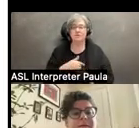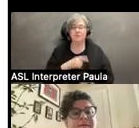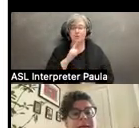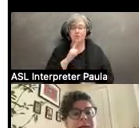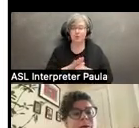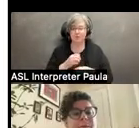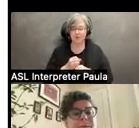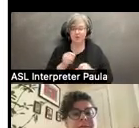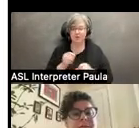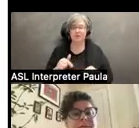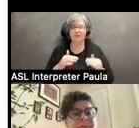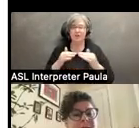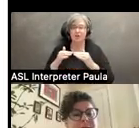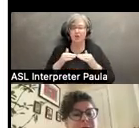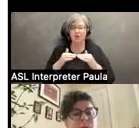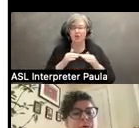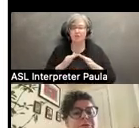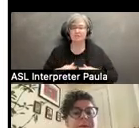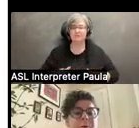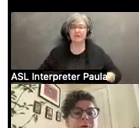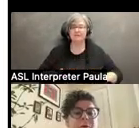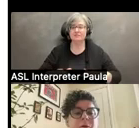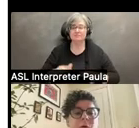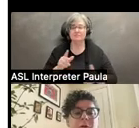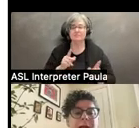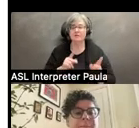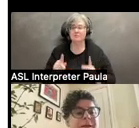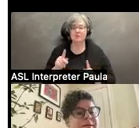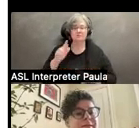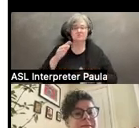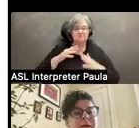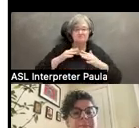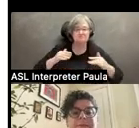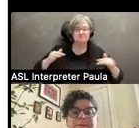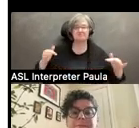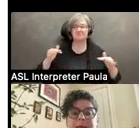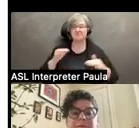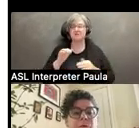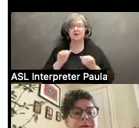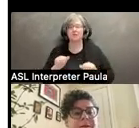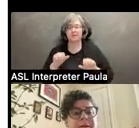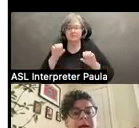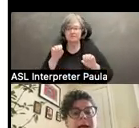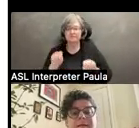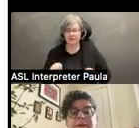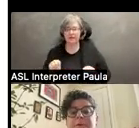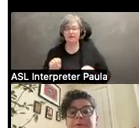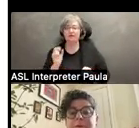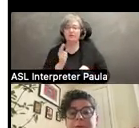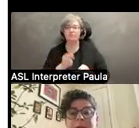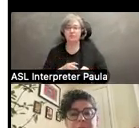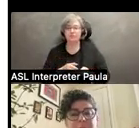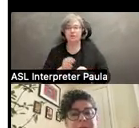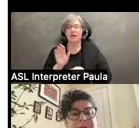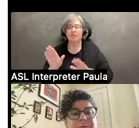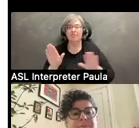making this an equitable space in which people of all abilities can participate fully and in their